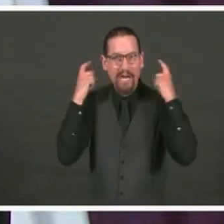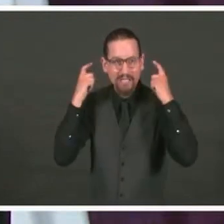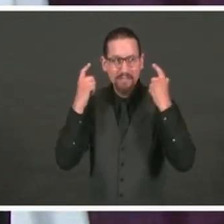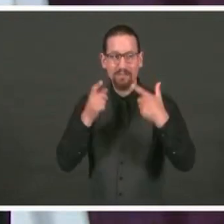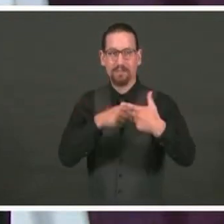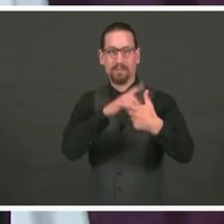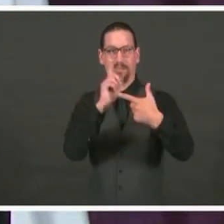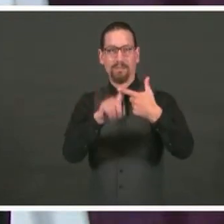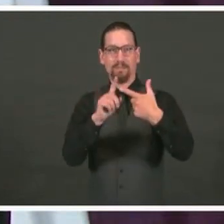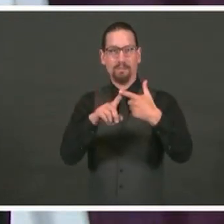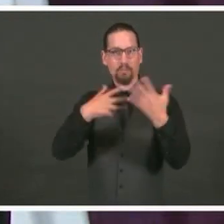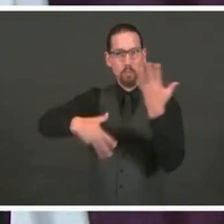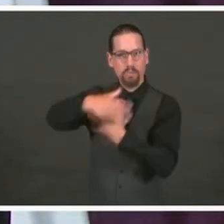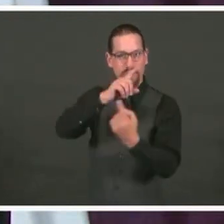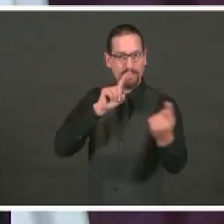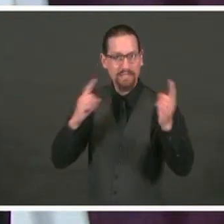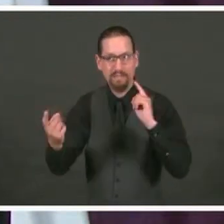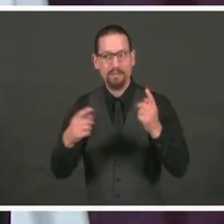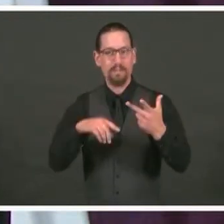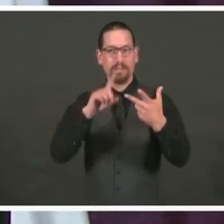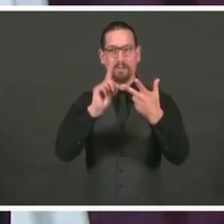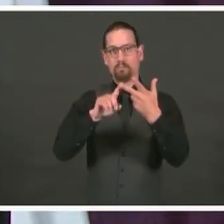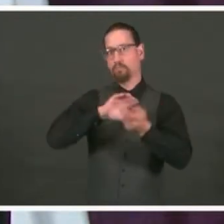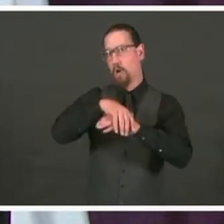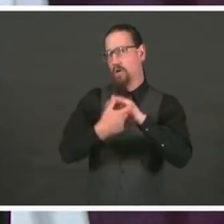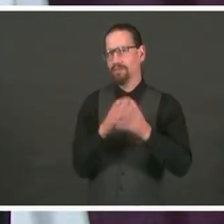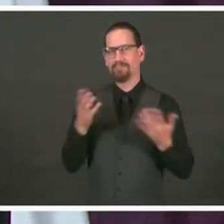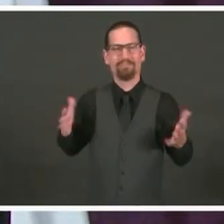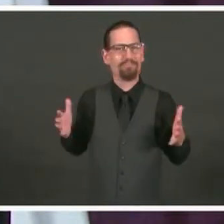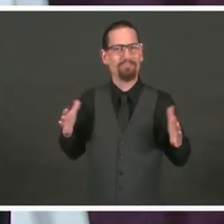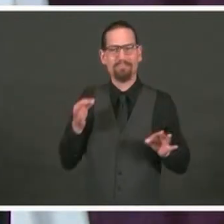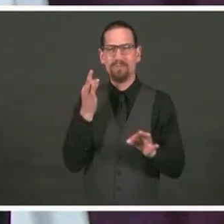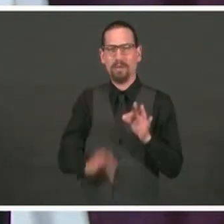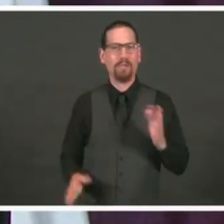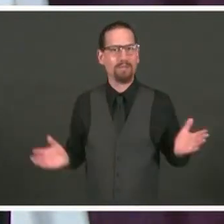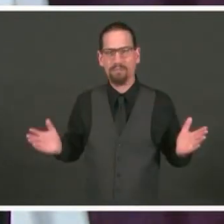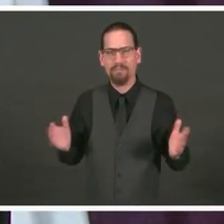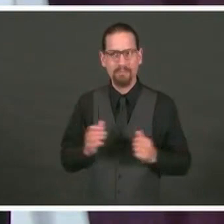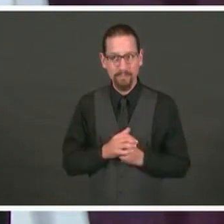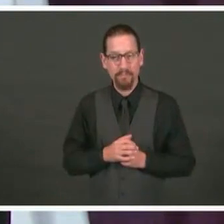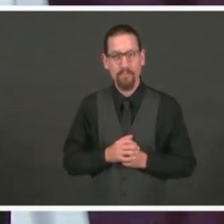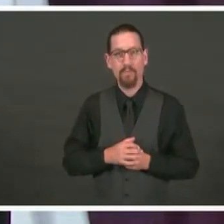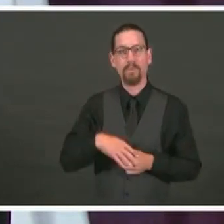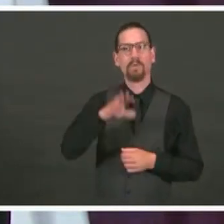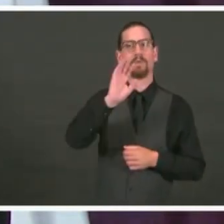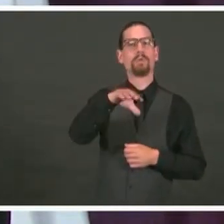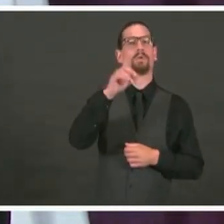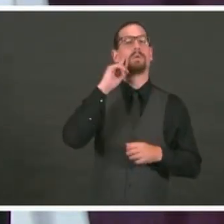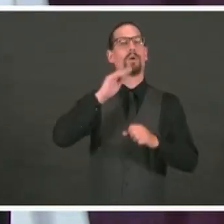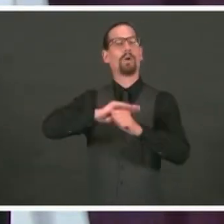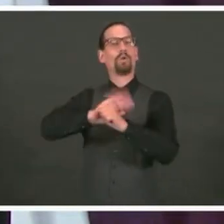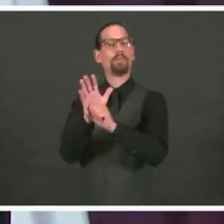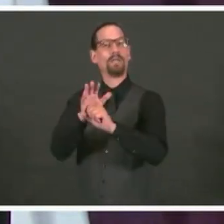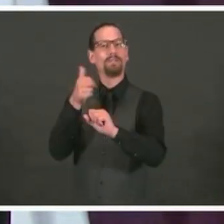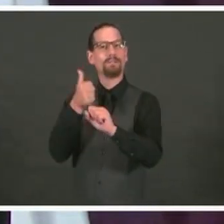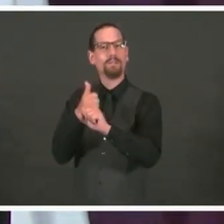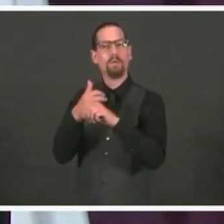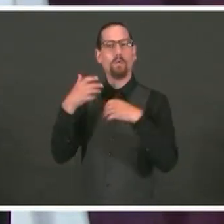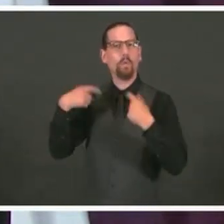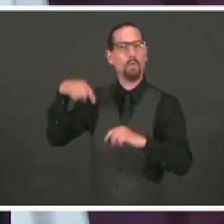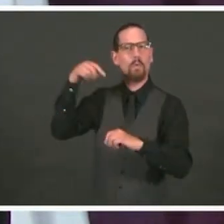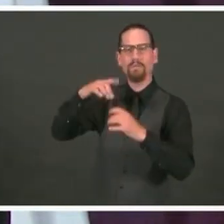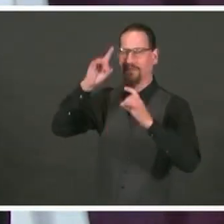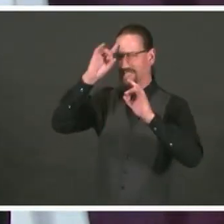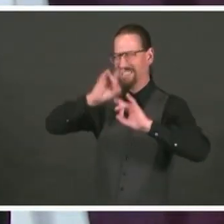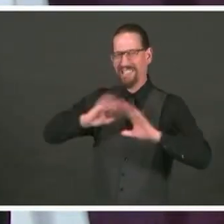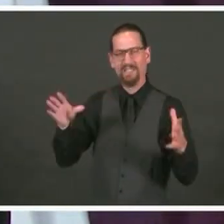this virus, is deadly as it is, and as sophisticated as our approach to it is, with